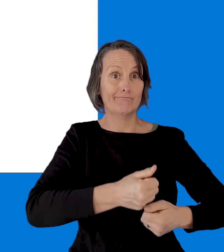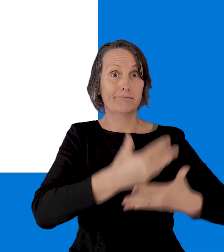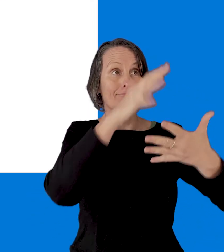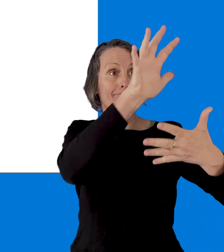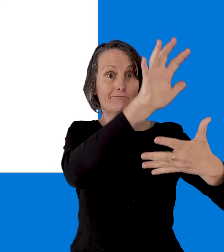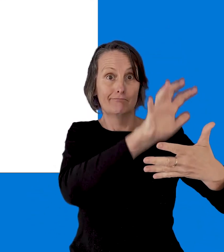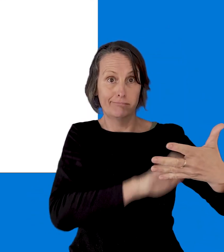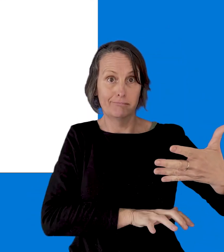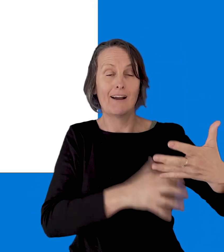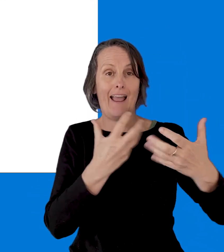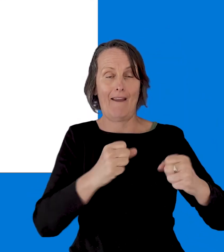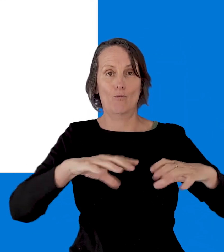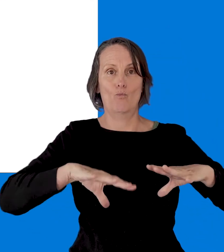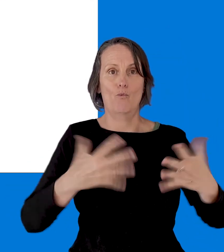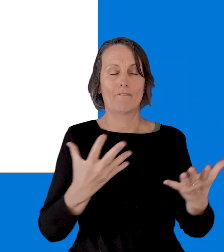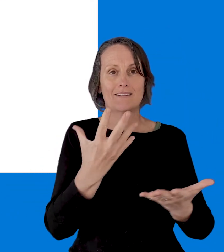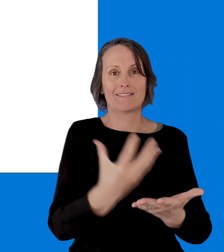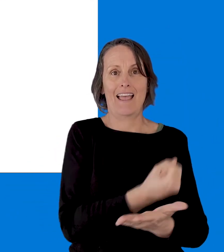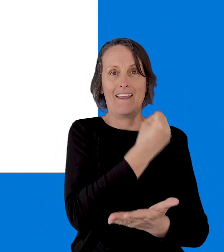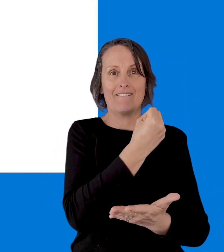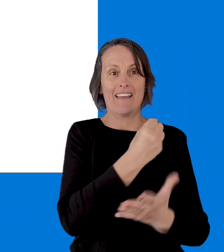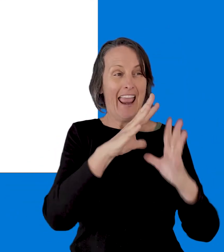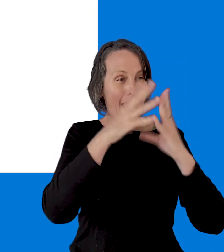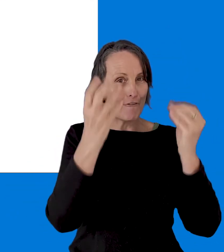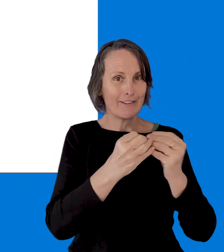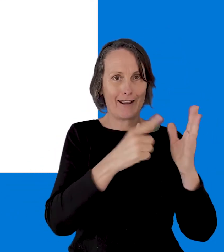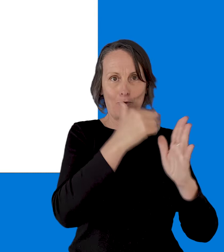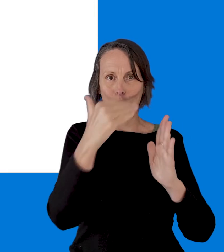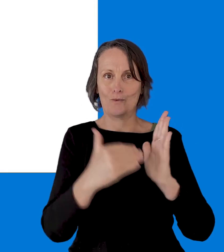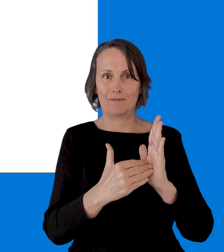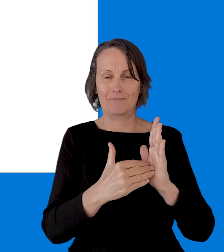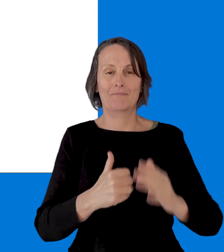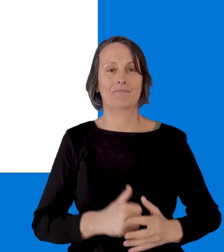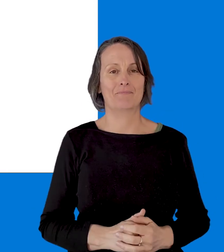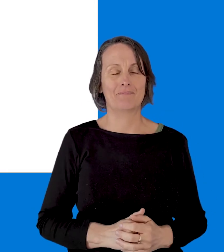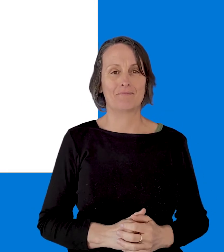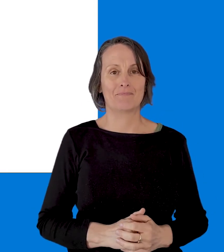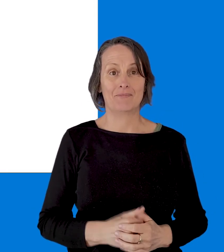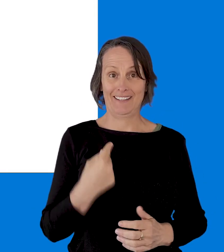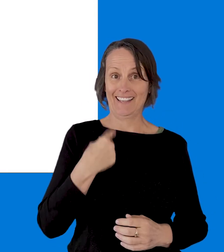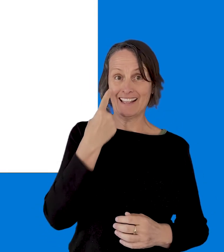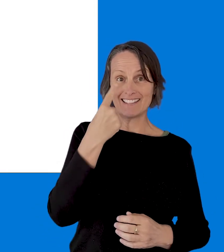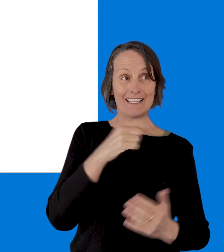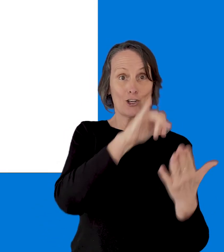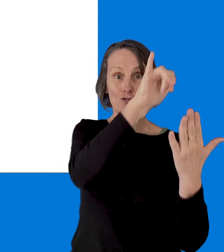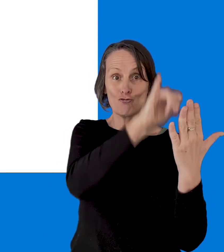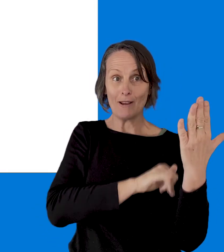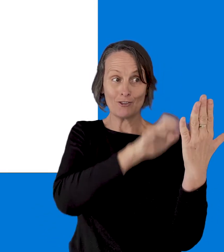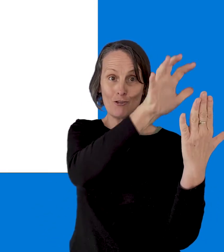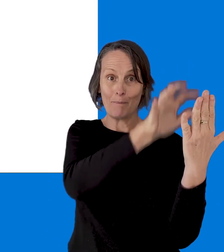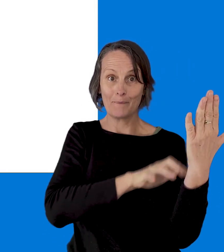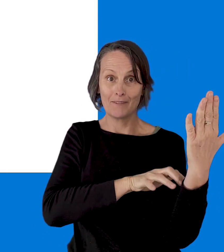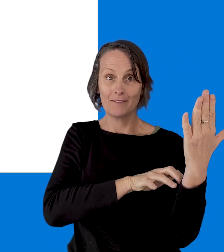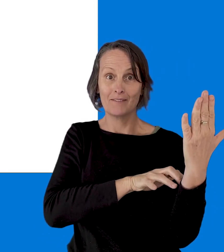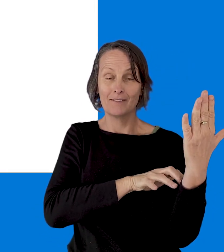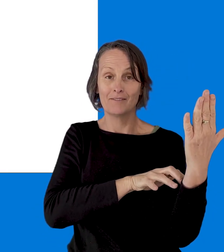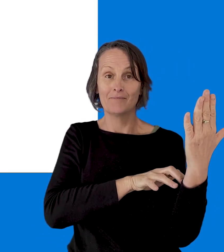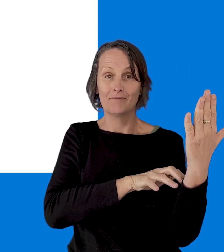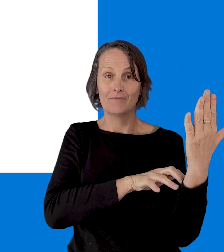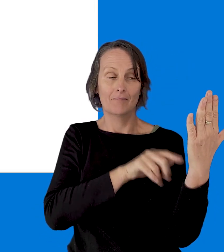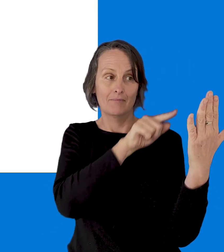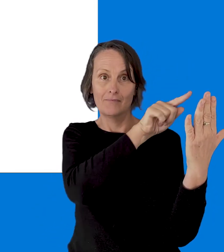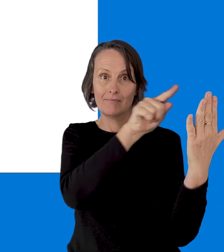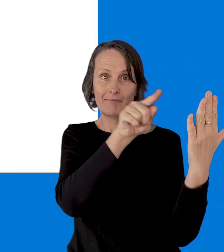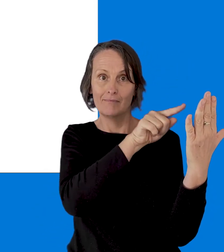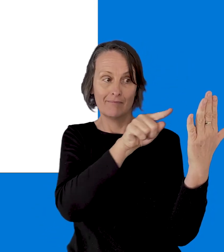the entire transcript. So you can see on the transcripts section, this page was automatically created, and